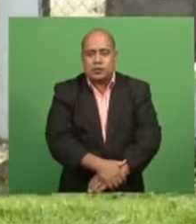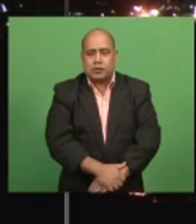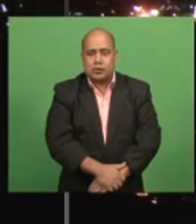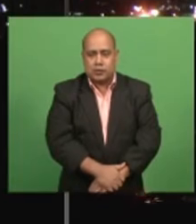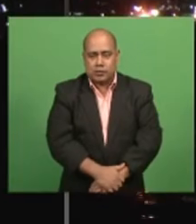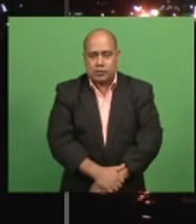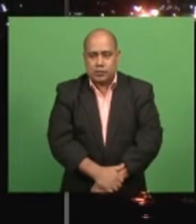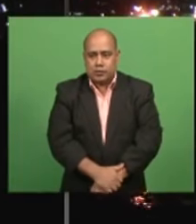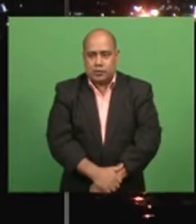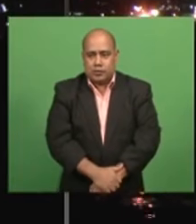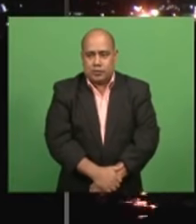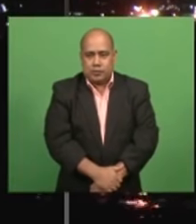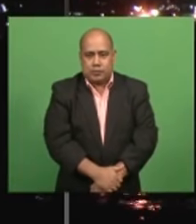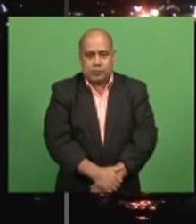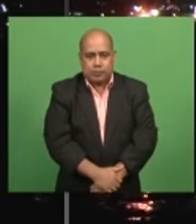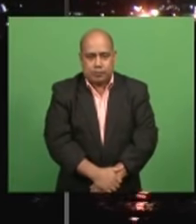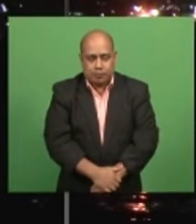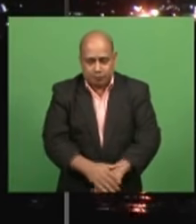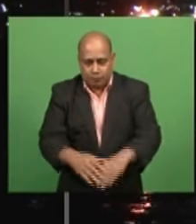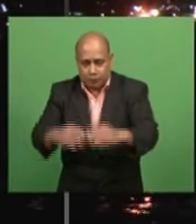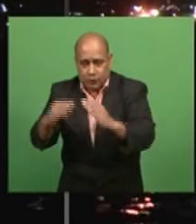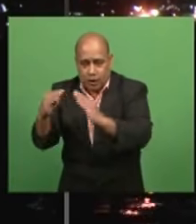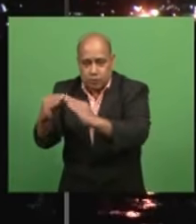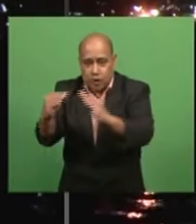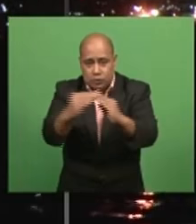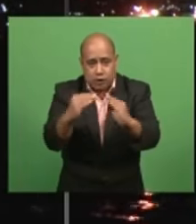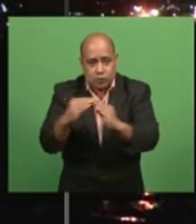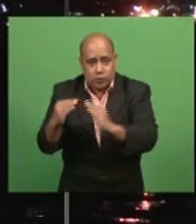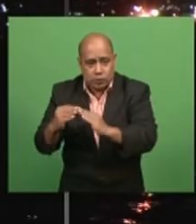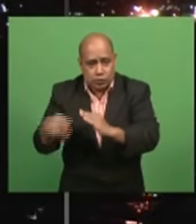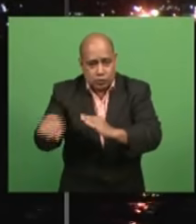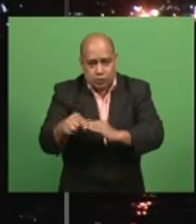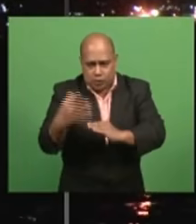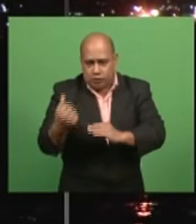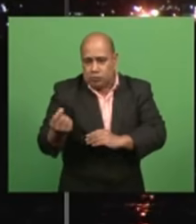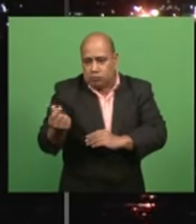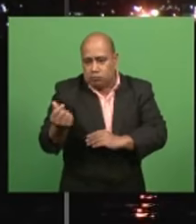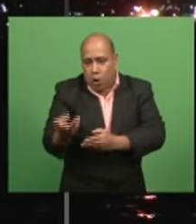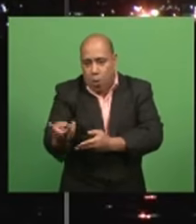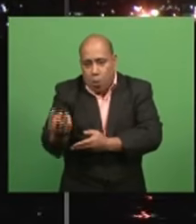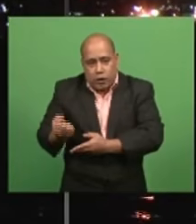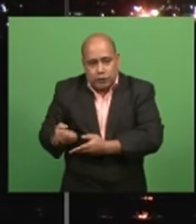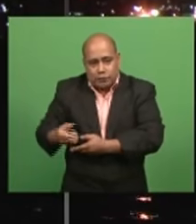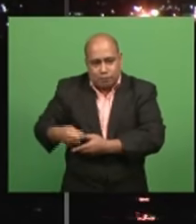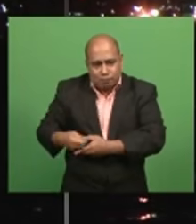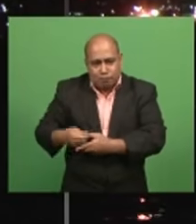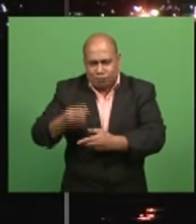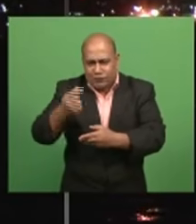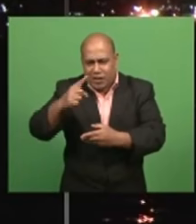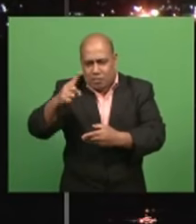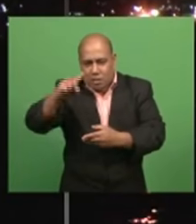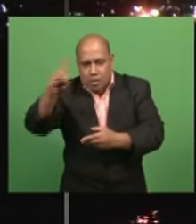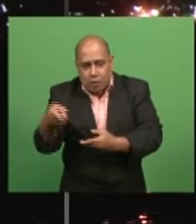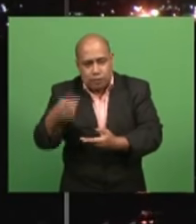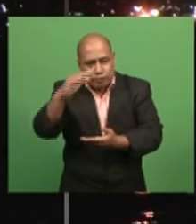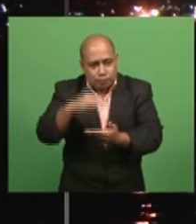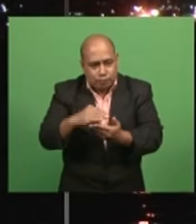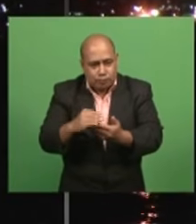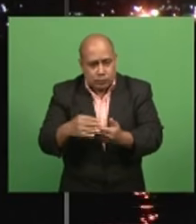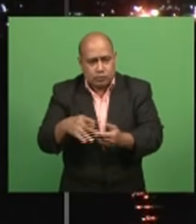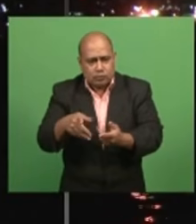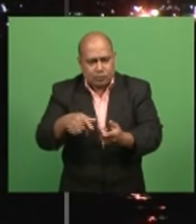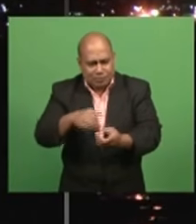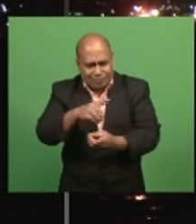News. Households earning less than $15,000 a year and have suffered loss during Tropical Cyclone Harold can now apply